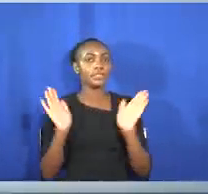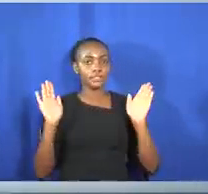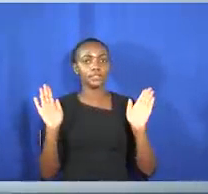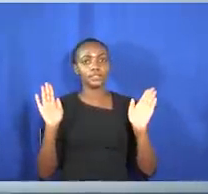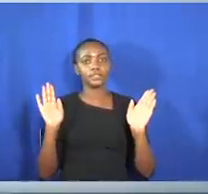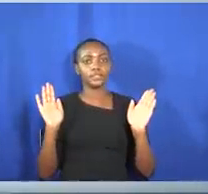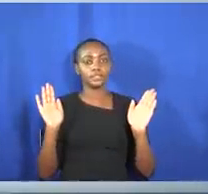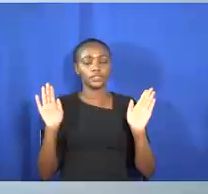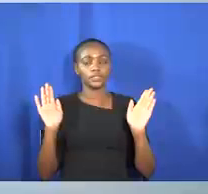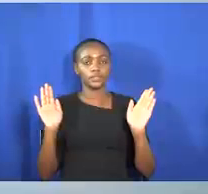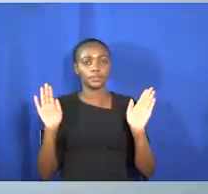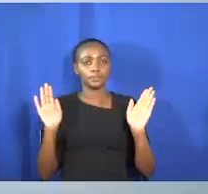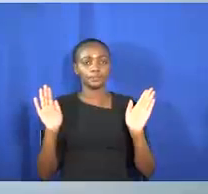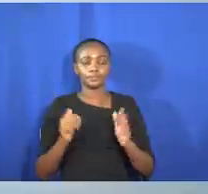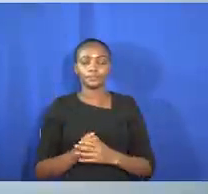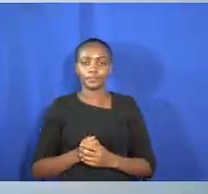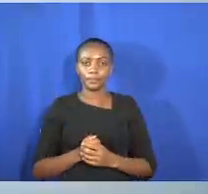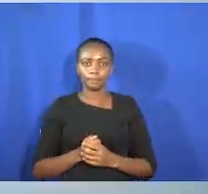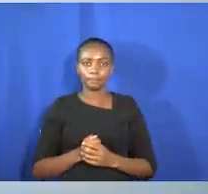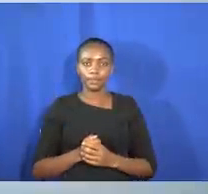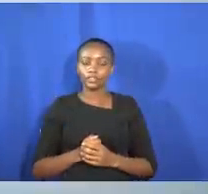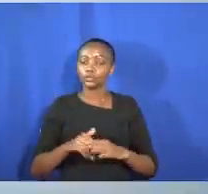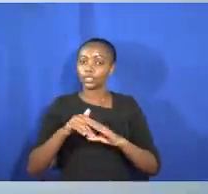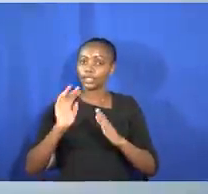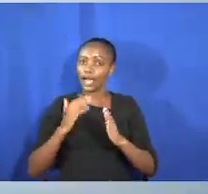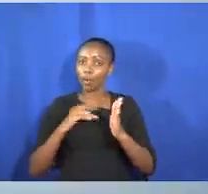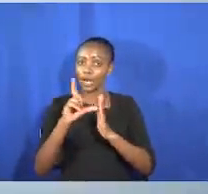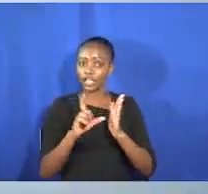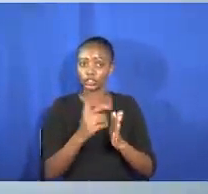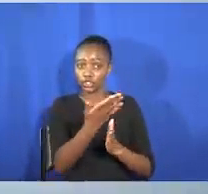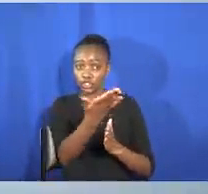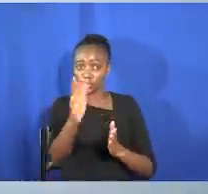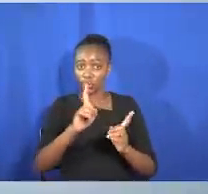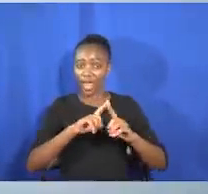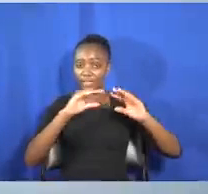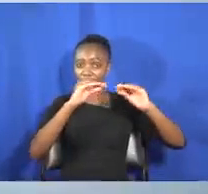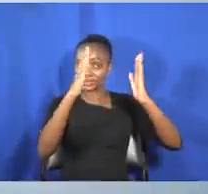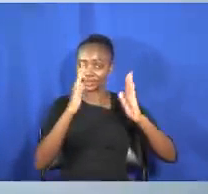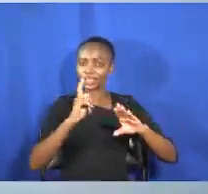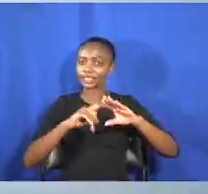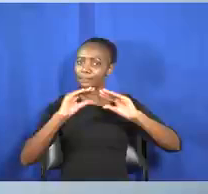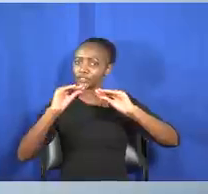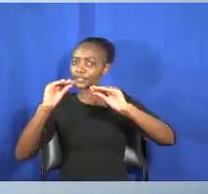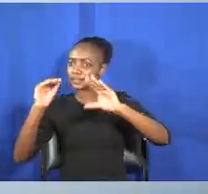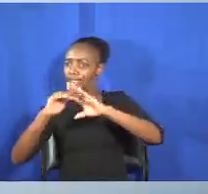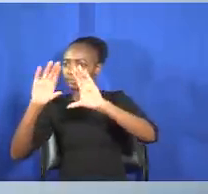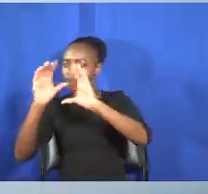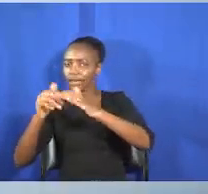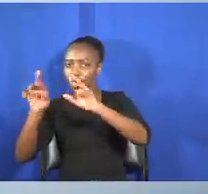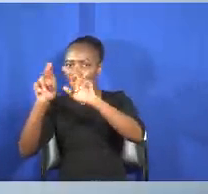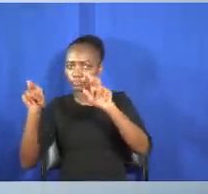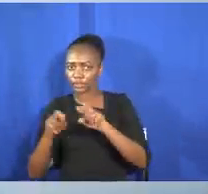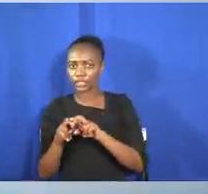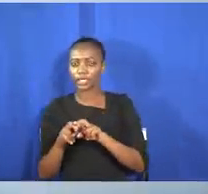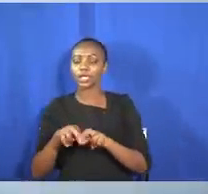it is all these are embedded within the curriculum designs. So within the lesson, you as the teacher, as you